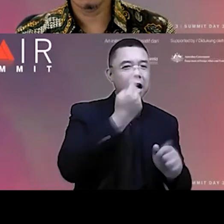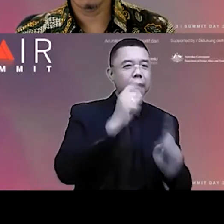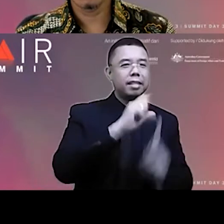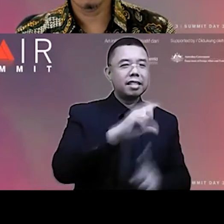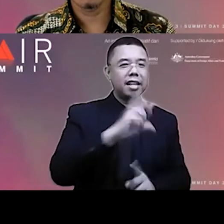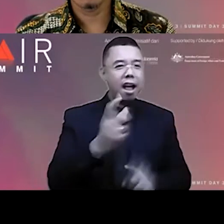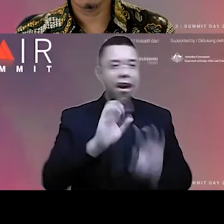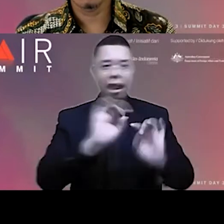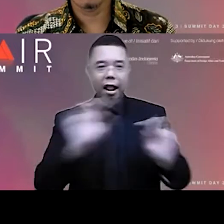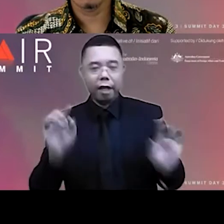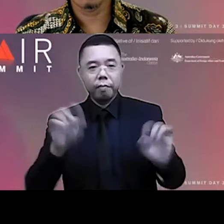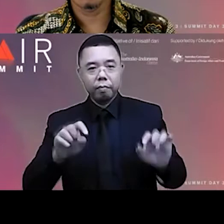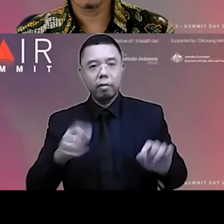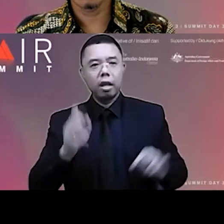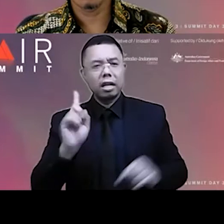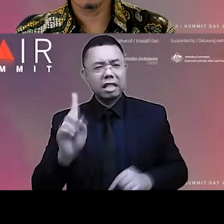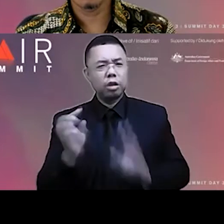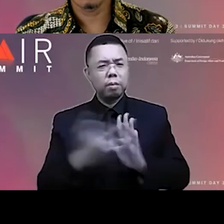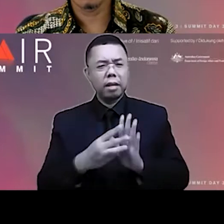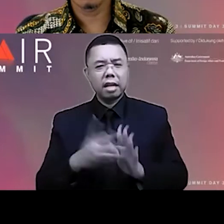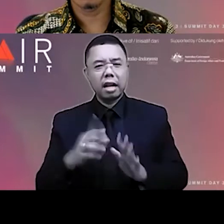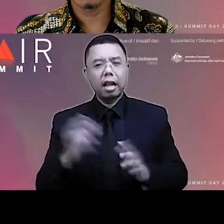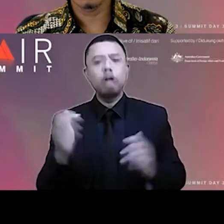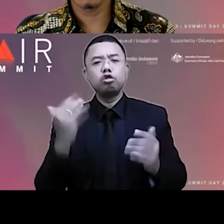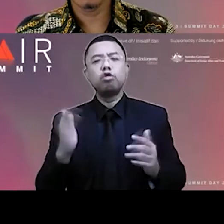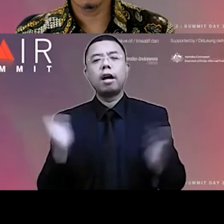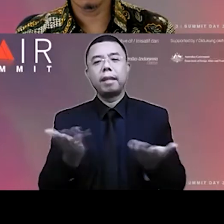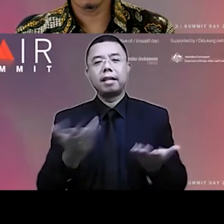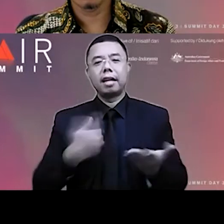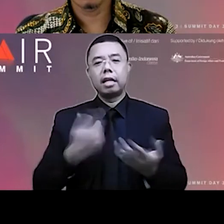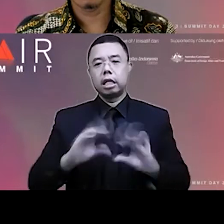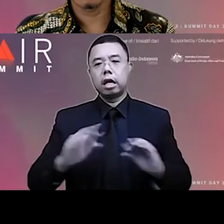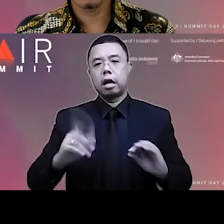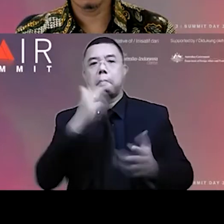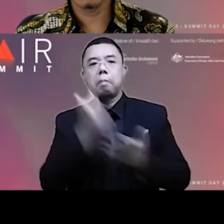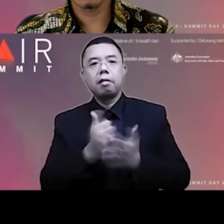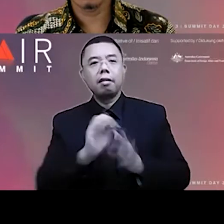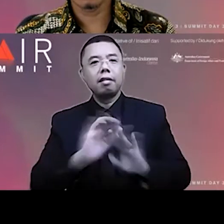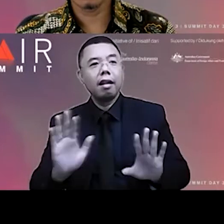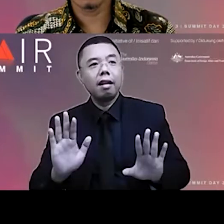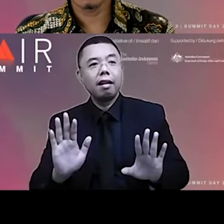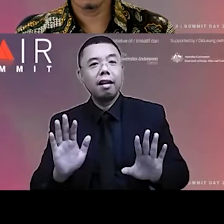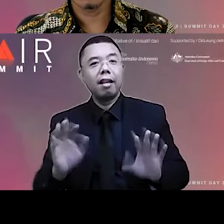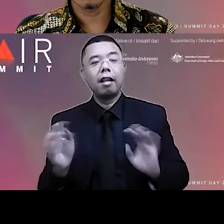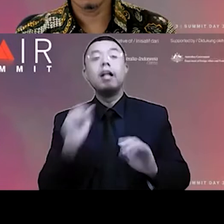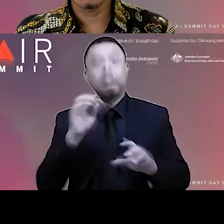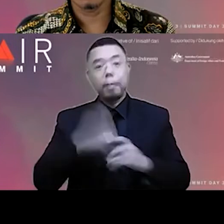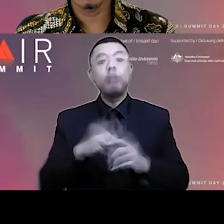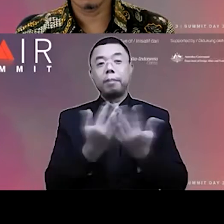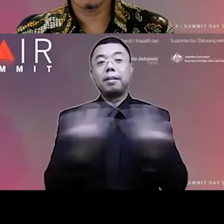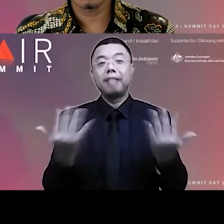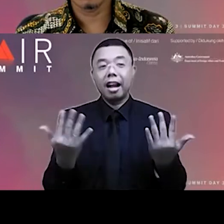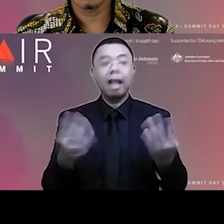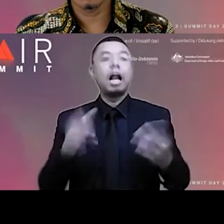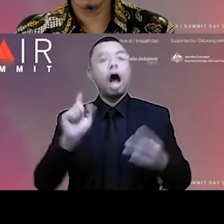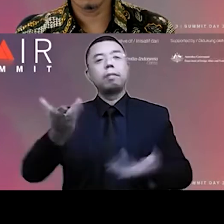to. How important is it that people accept that, these are the things we're going to have to do? You mentioned it briefly, but I